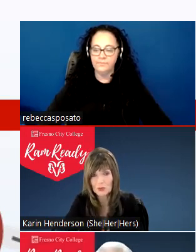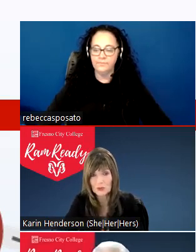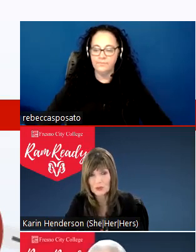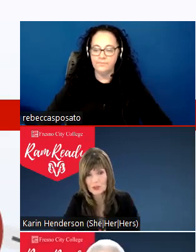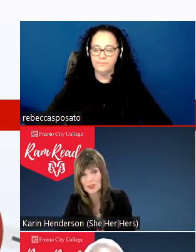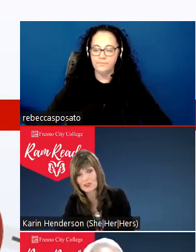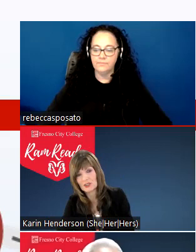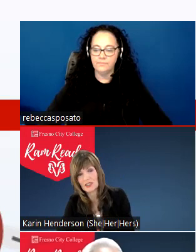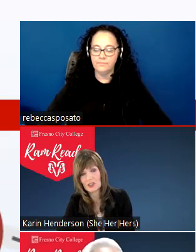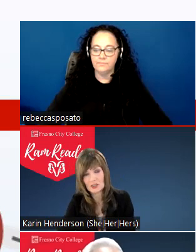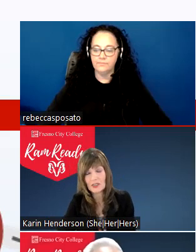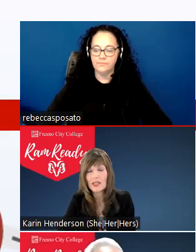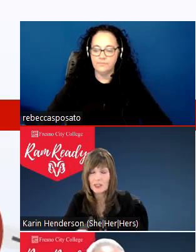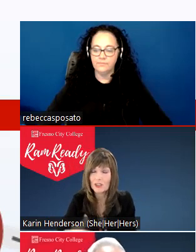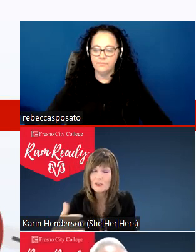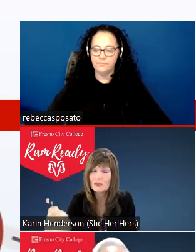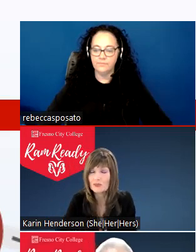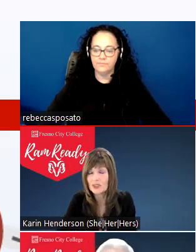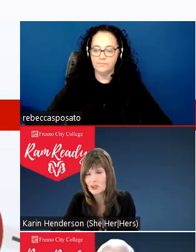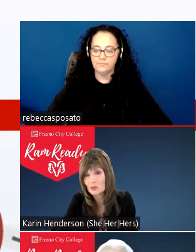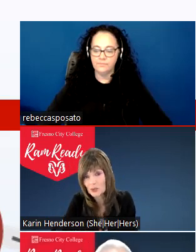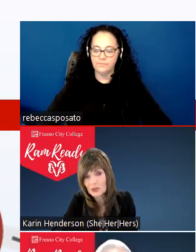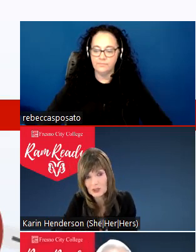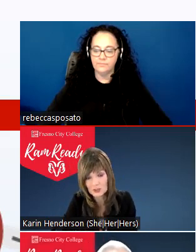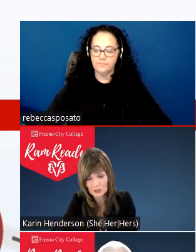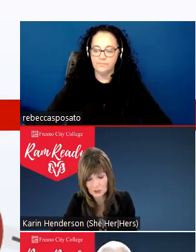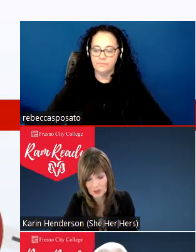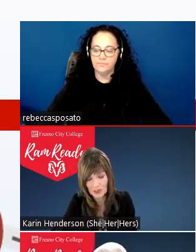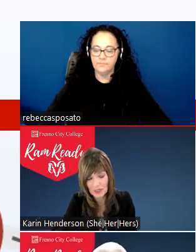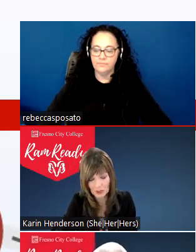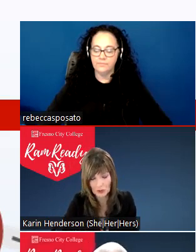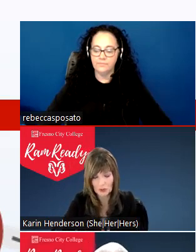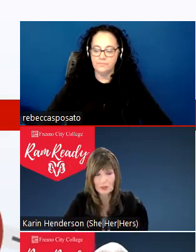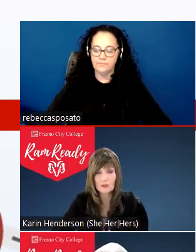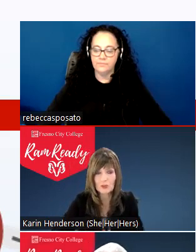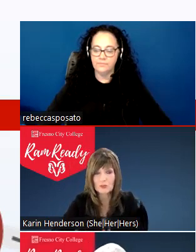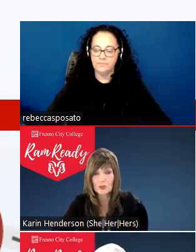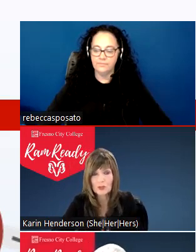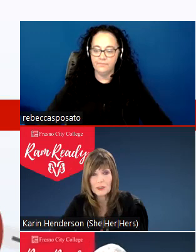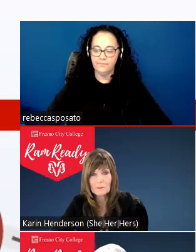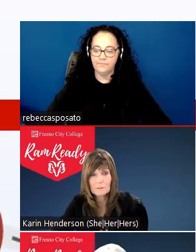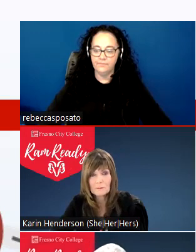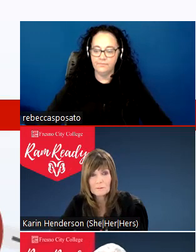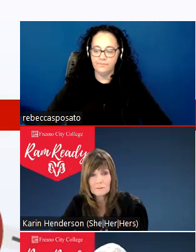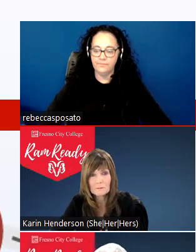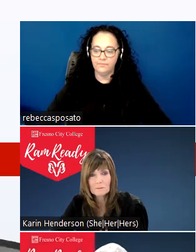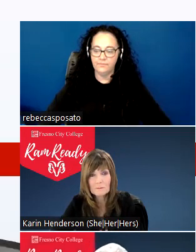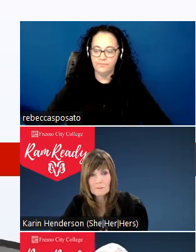you're pursuing your education, and also for eventually when you get your degree and are looking for employment.